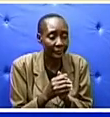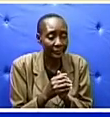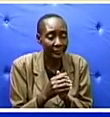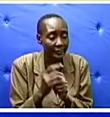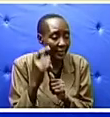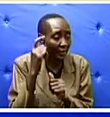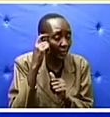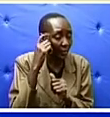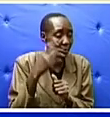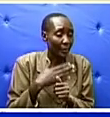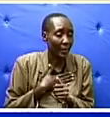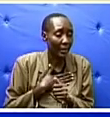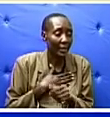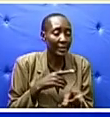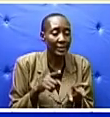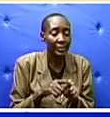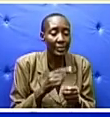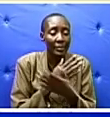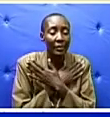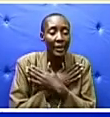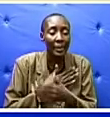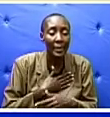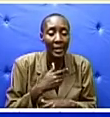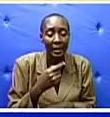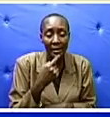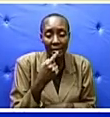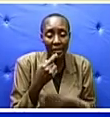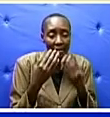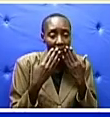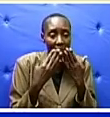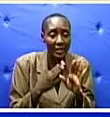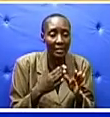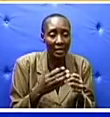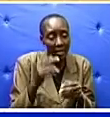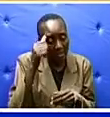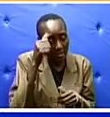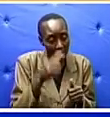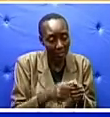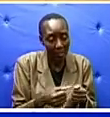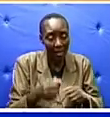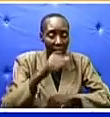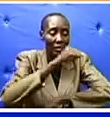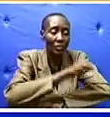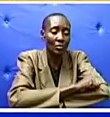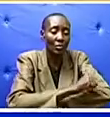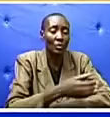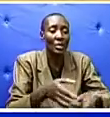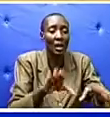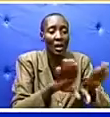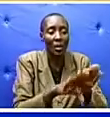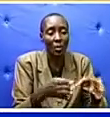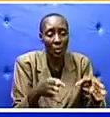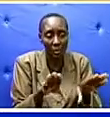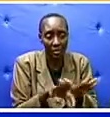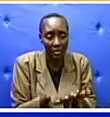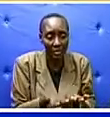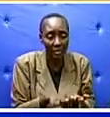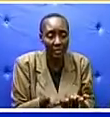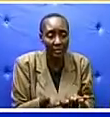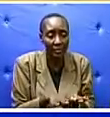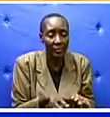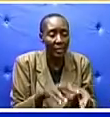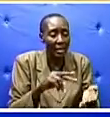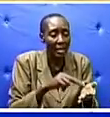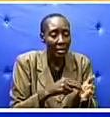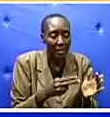here, first because, you know, the schools were closed. Like most teens, like were at